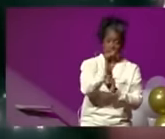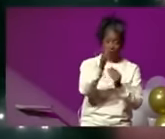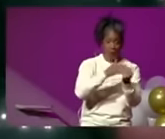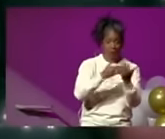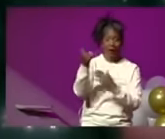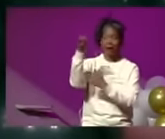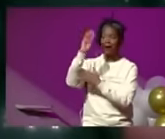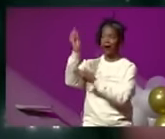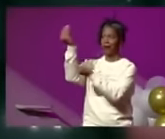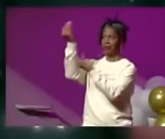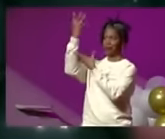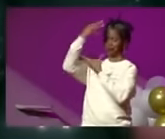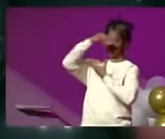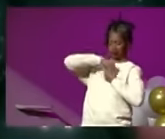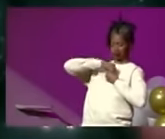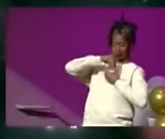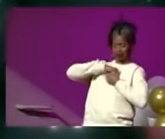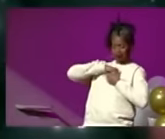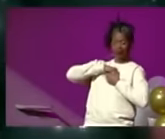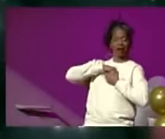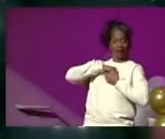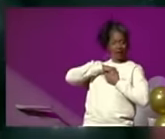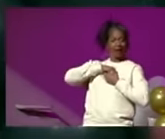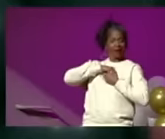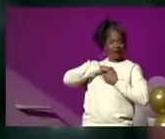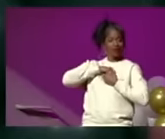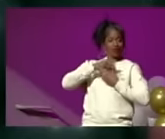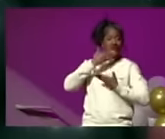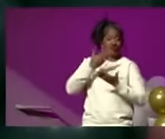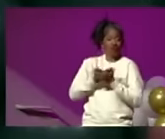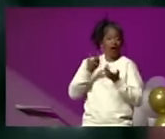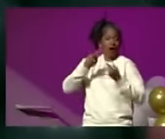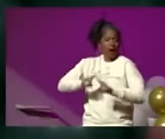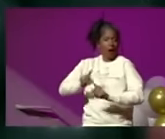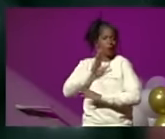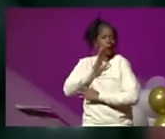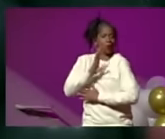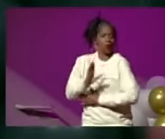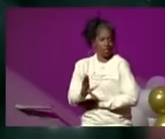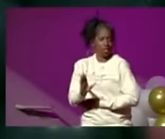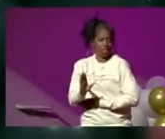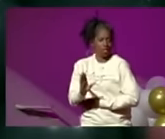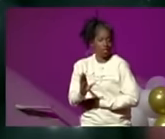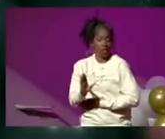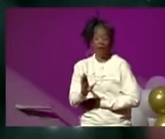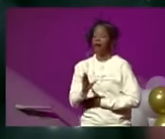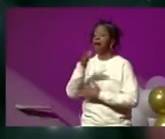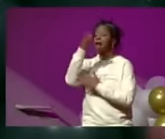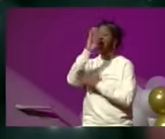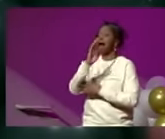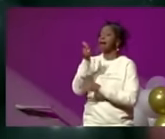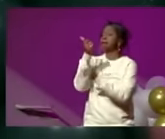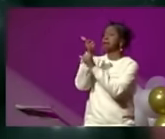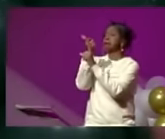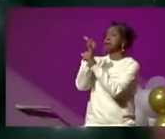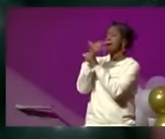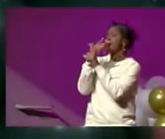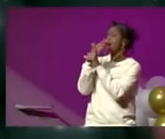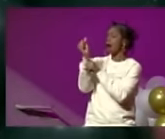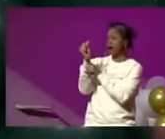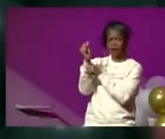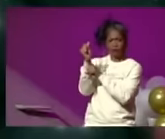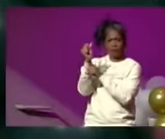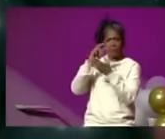good and goodness. Even in Nazareth, God is so amazing that God says Nazareth ain't